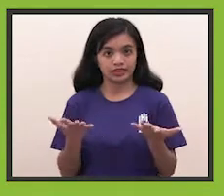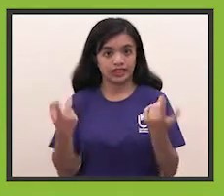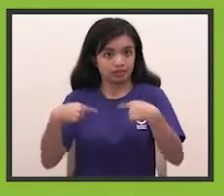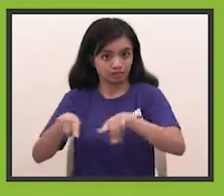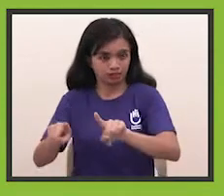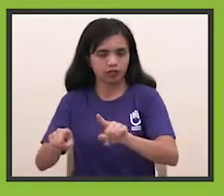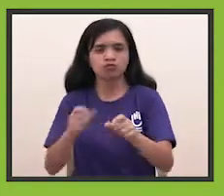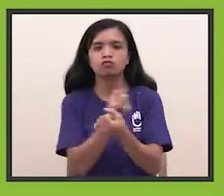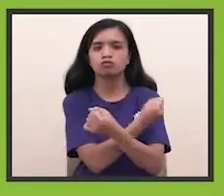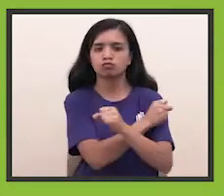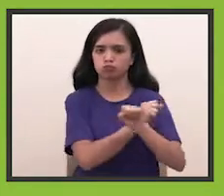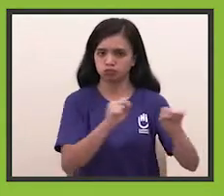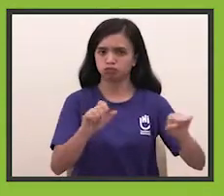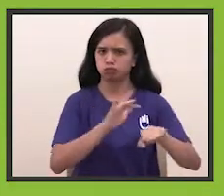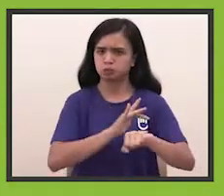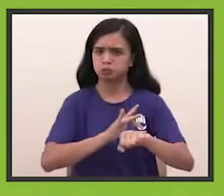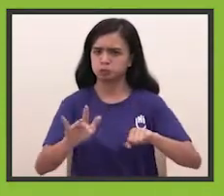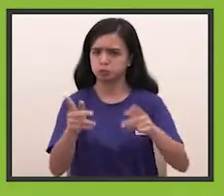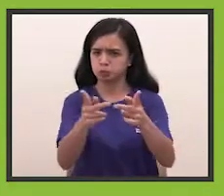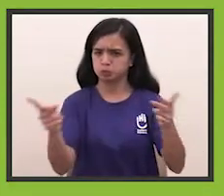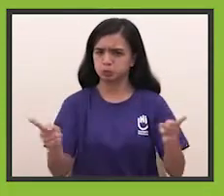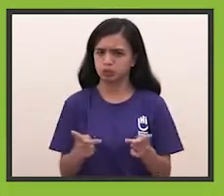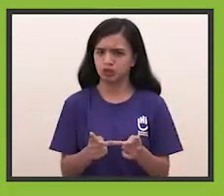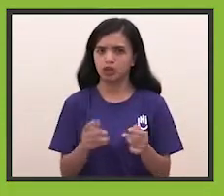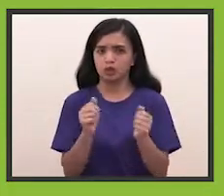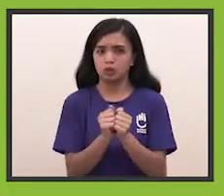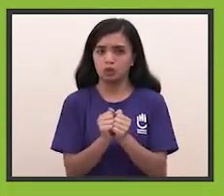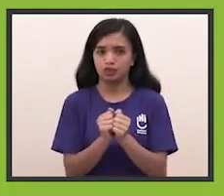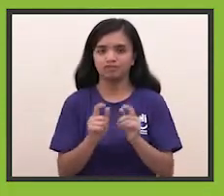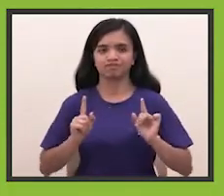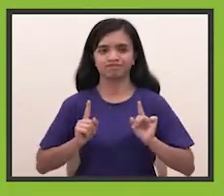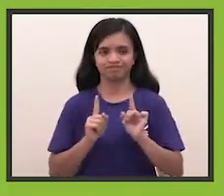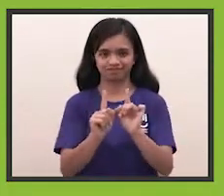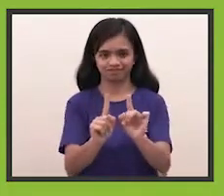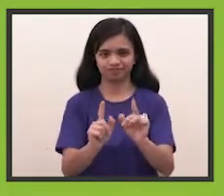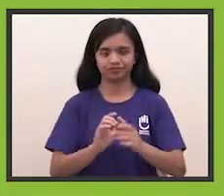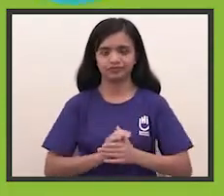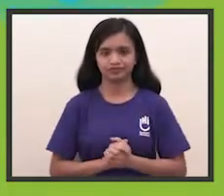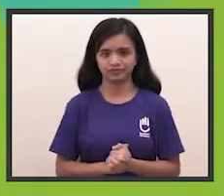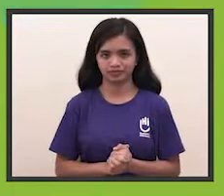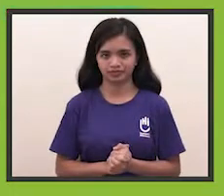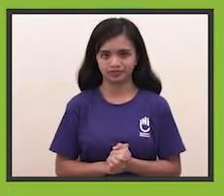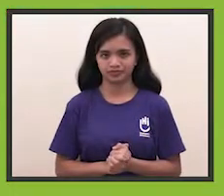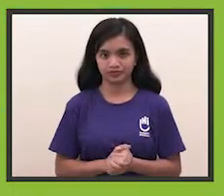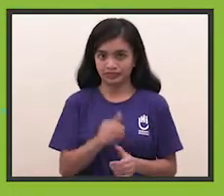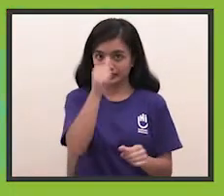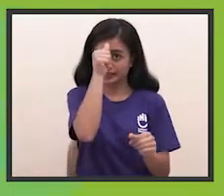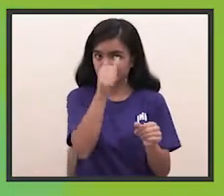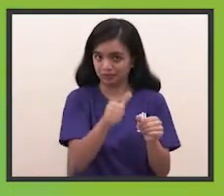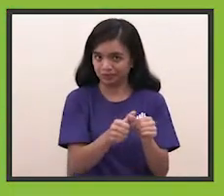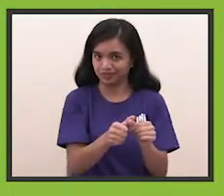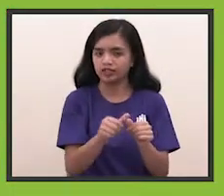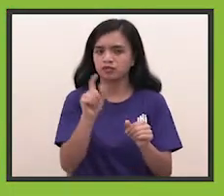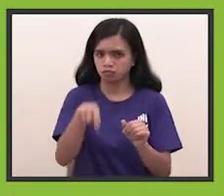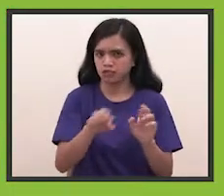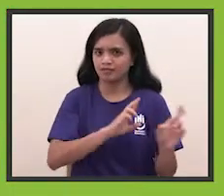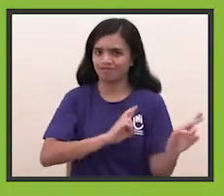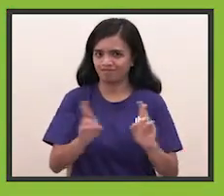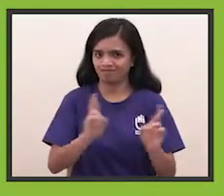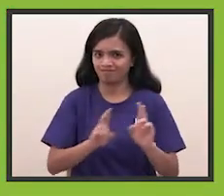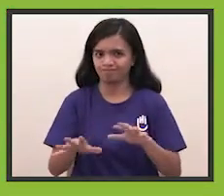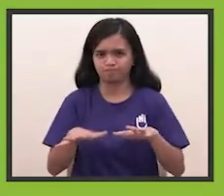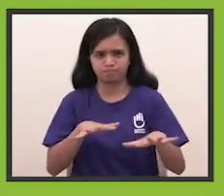Proceed to a safe and open area with the supervision of adults. Remember to be ready